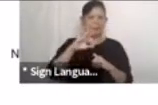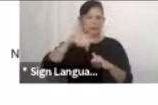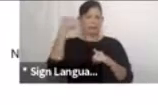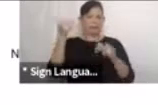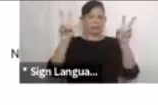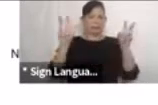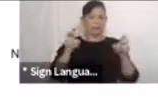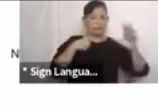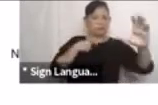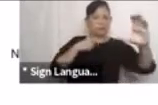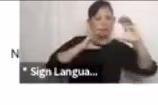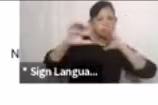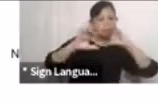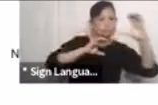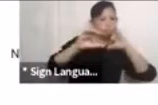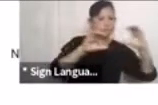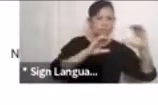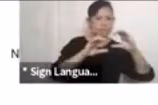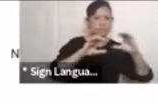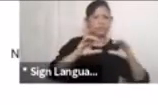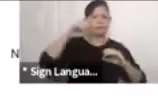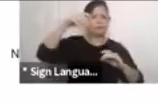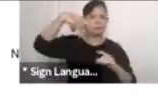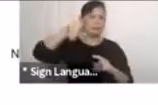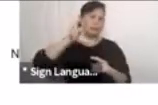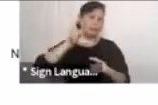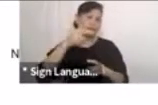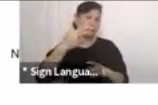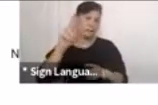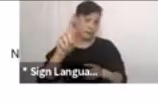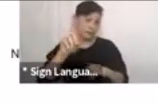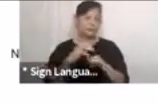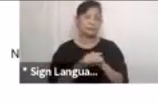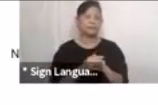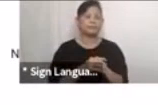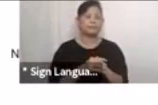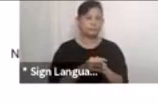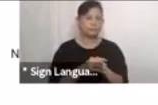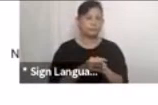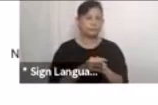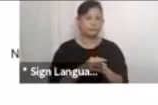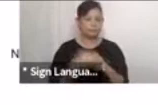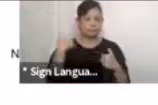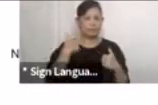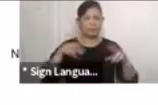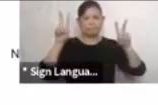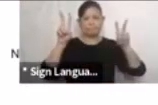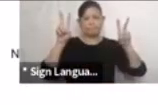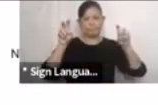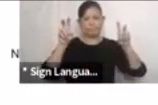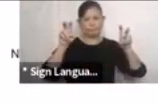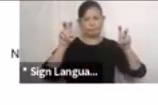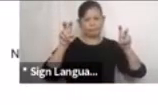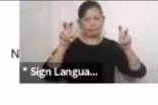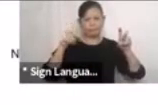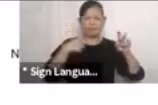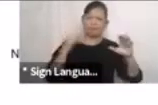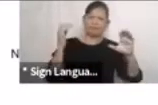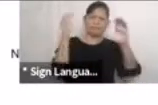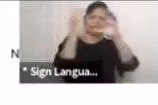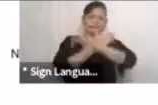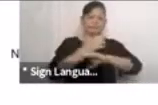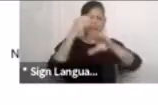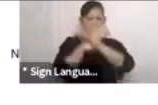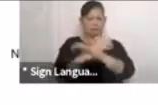with them, we felt was that there are issues with there are challenges faced by the sign